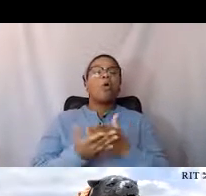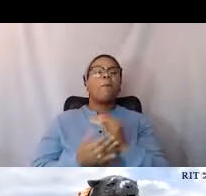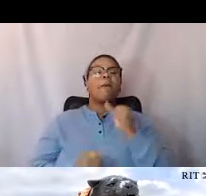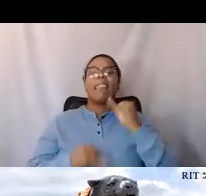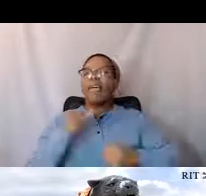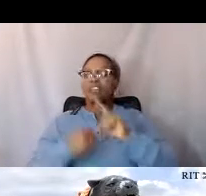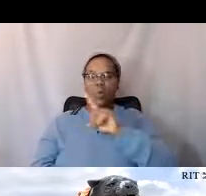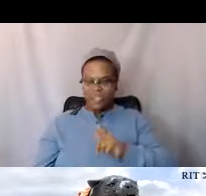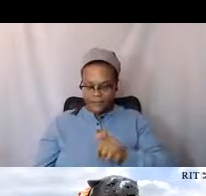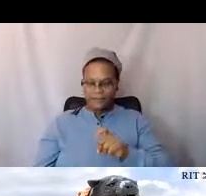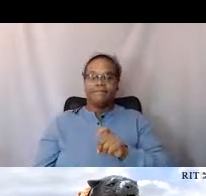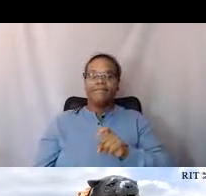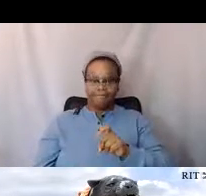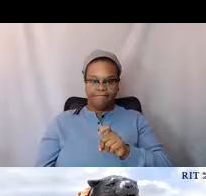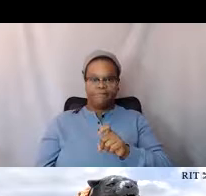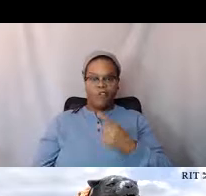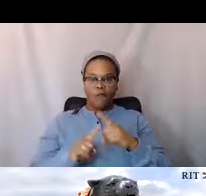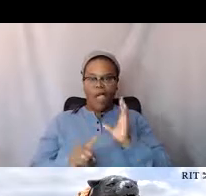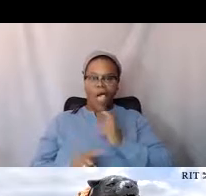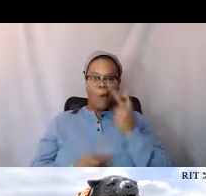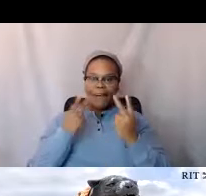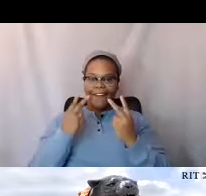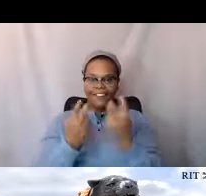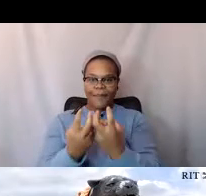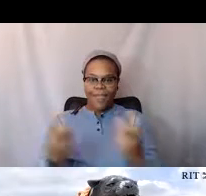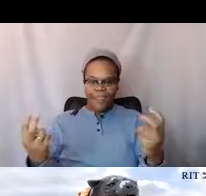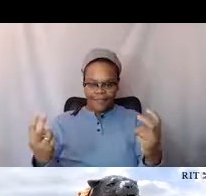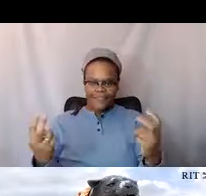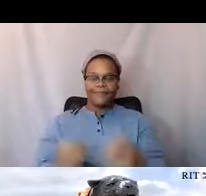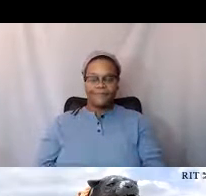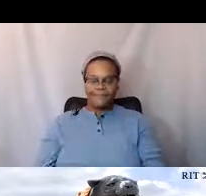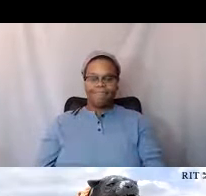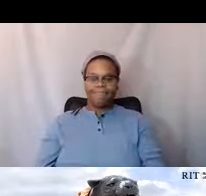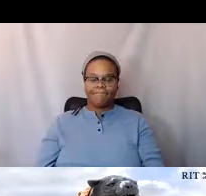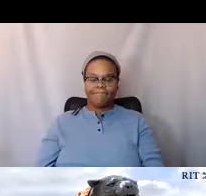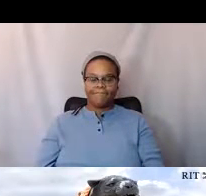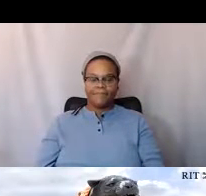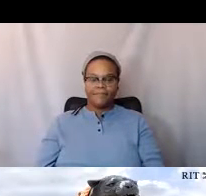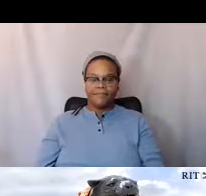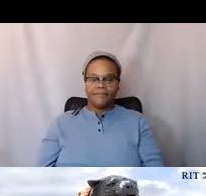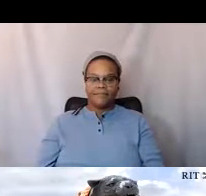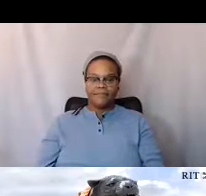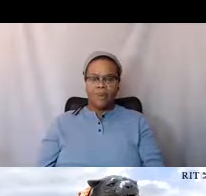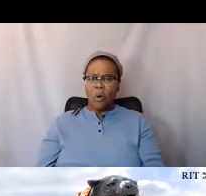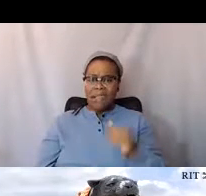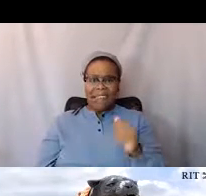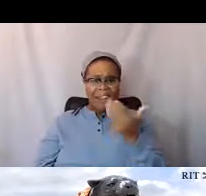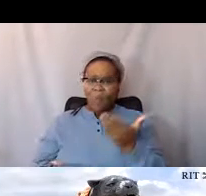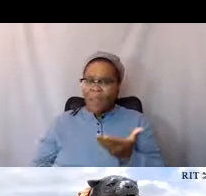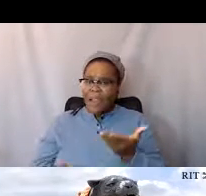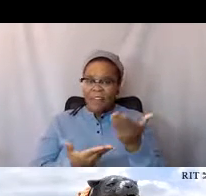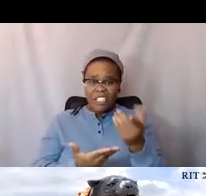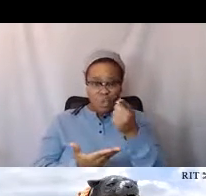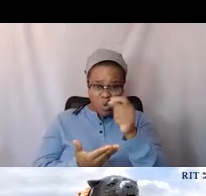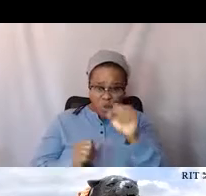question for our guest panelists today is, Are there any recommendations you could